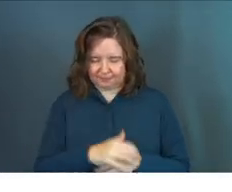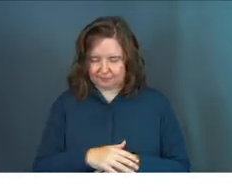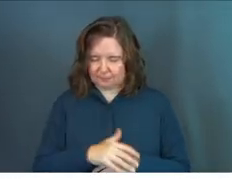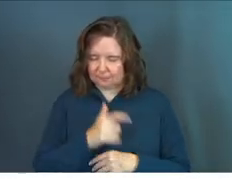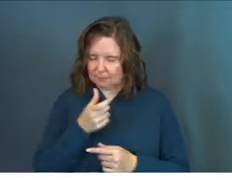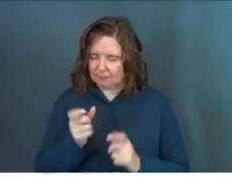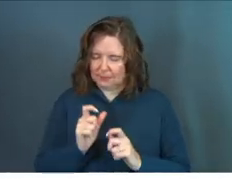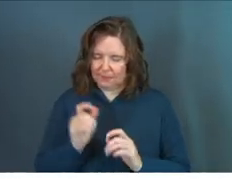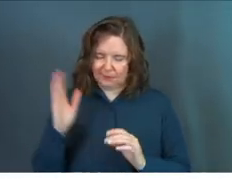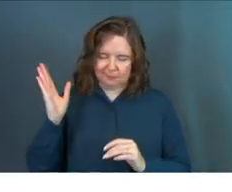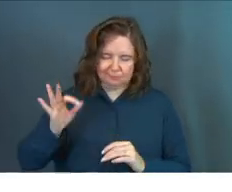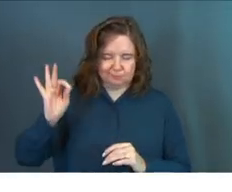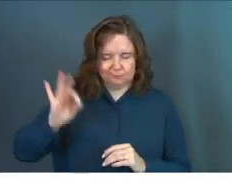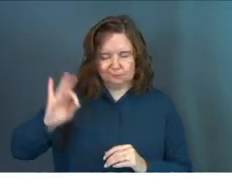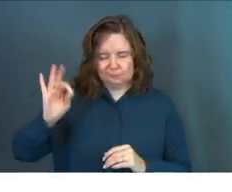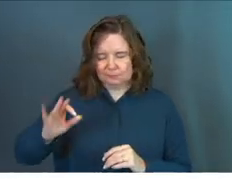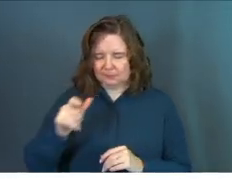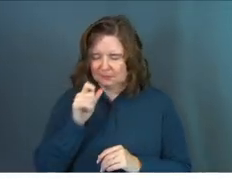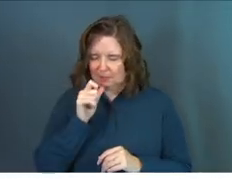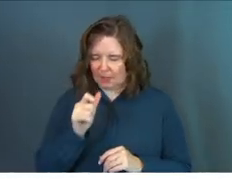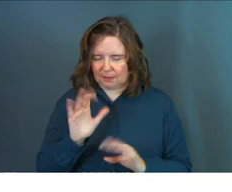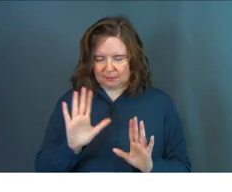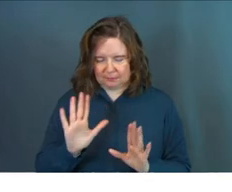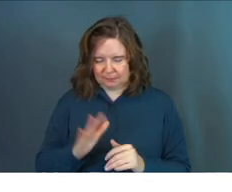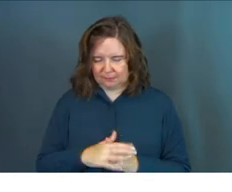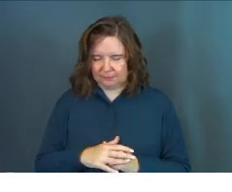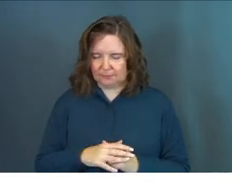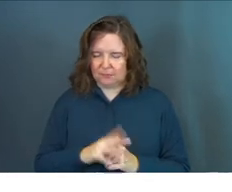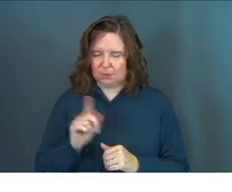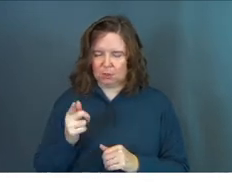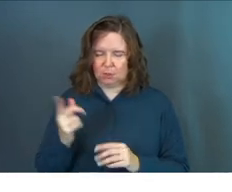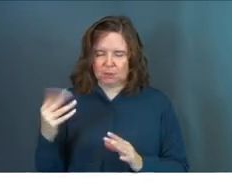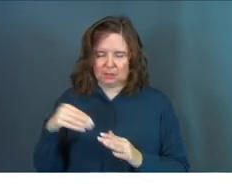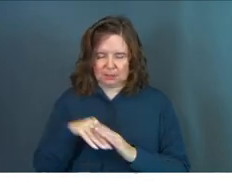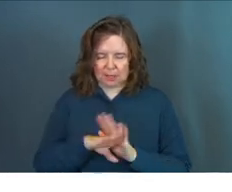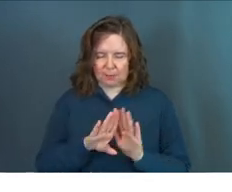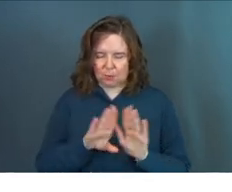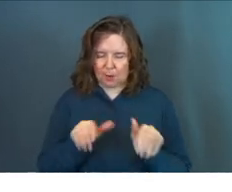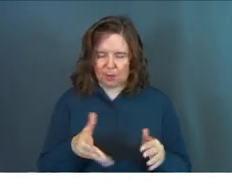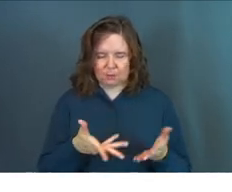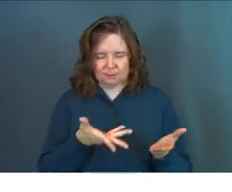You're not giving us speeches this morning. You're just coming to our house.